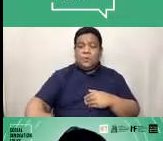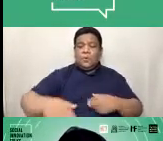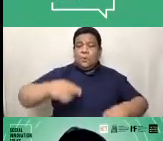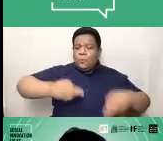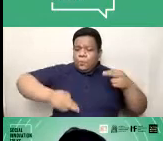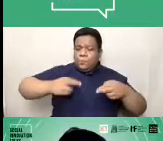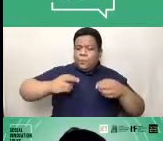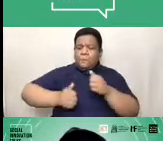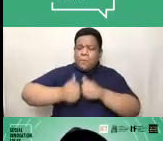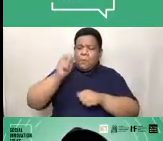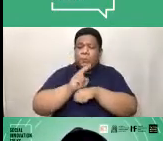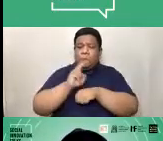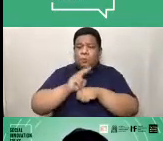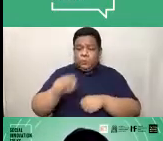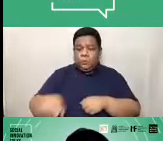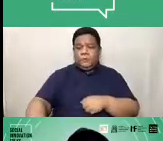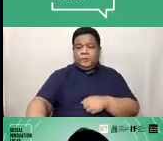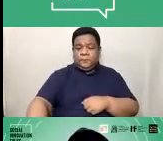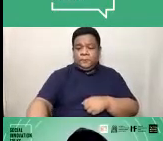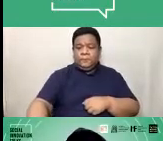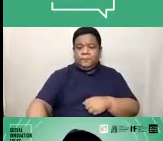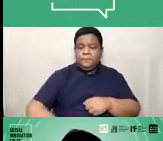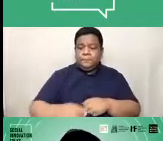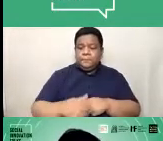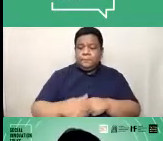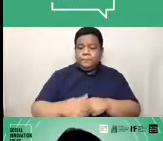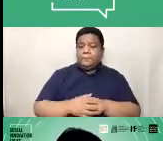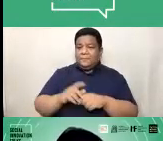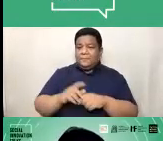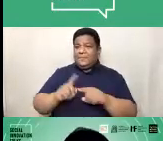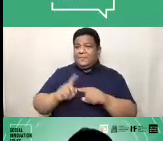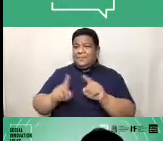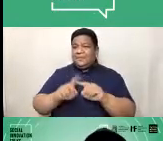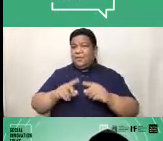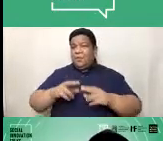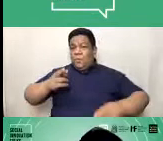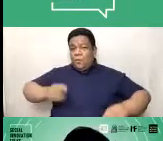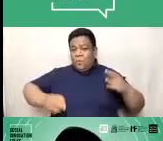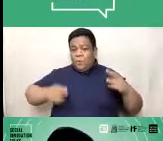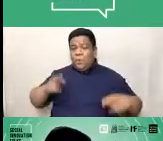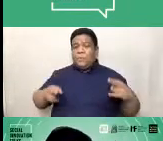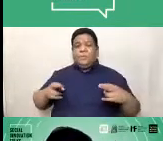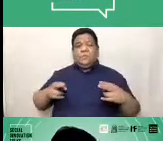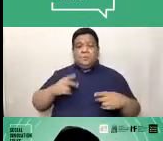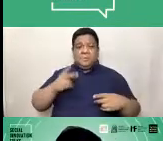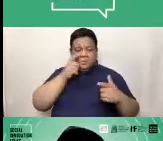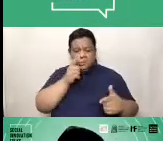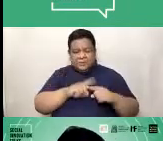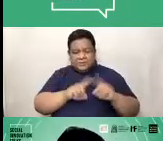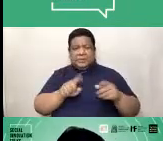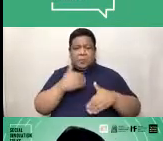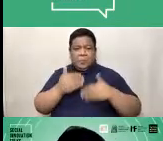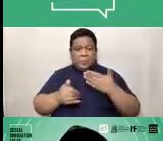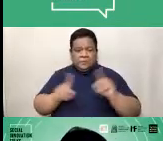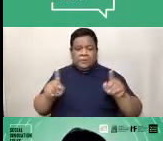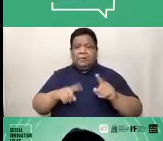volume. So all these different robots may look different, they may operate different, they may have many